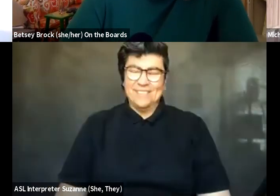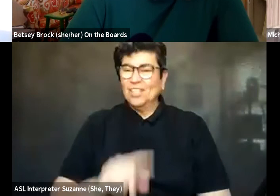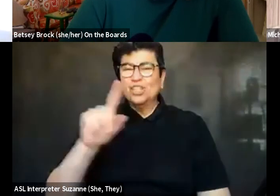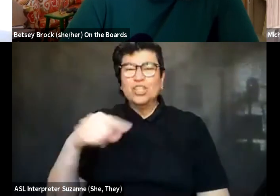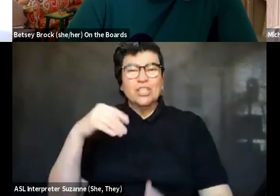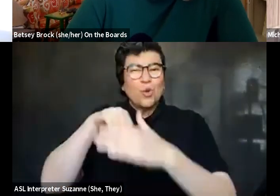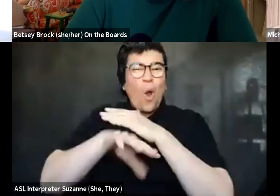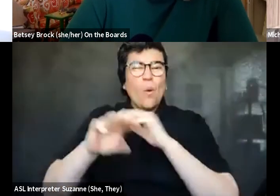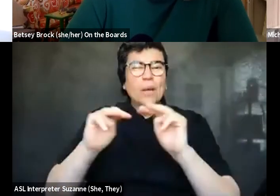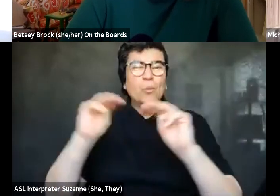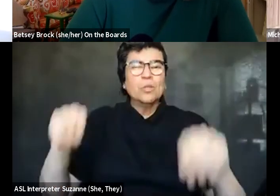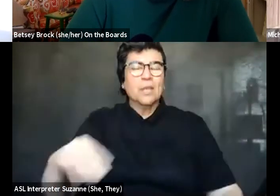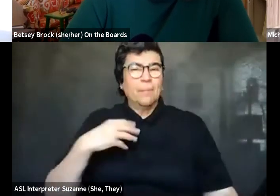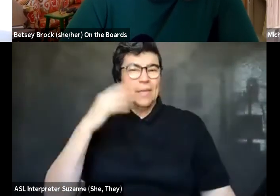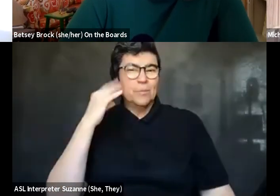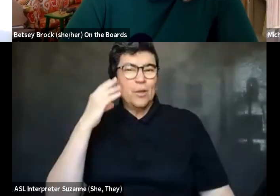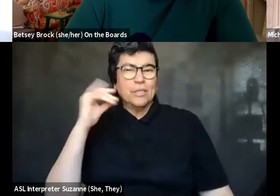in a museum and experience.